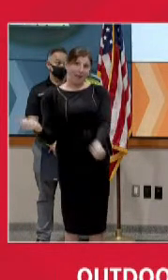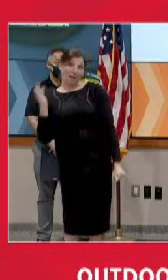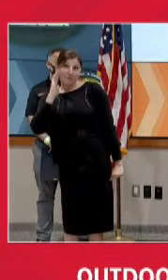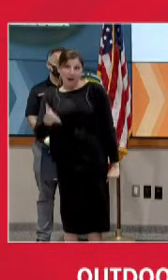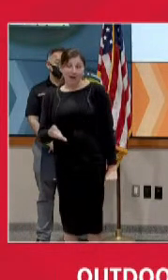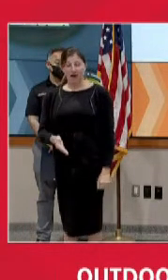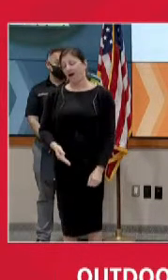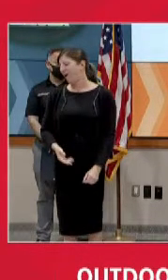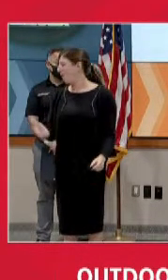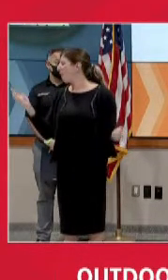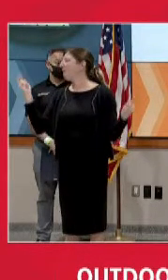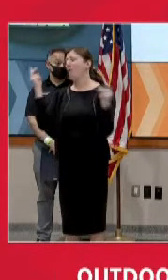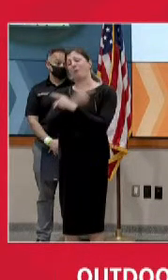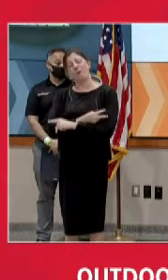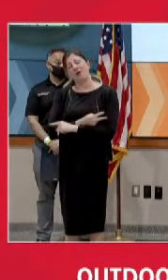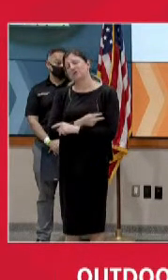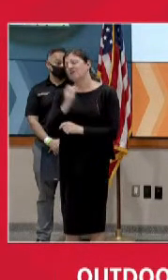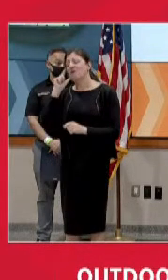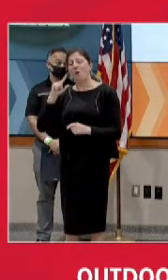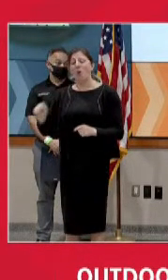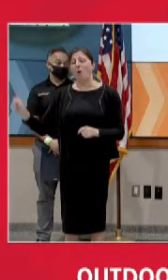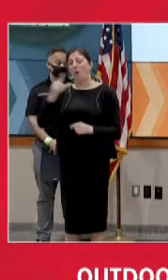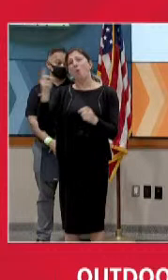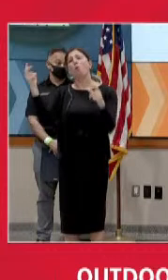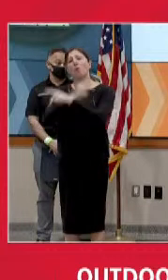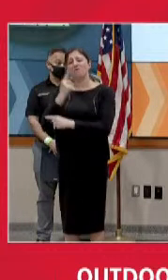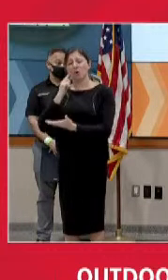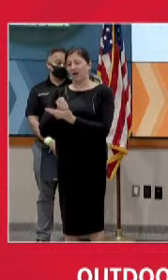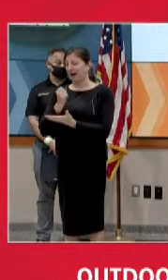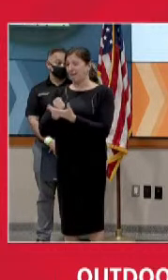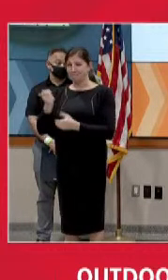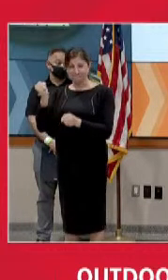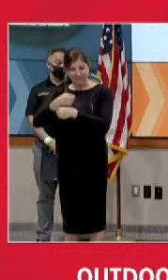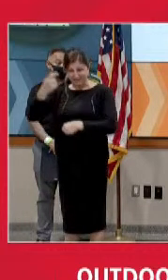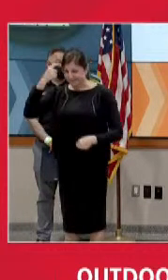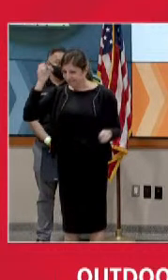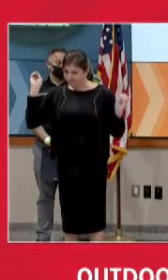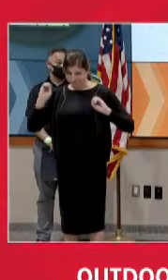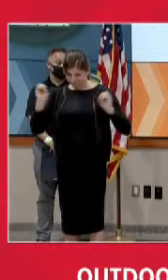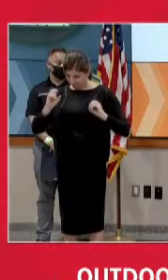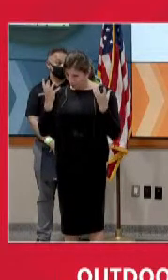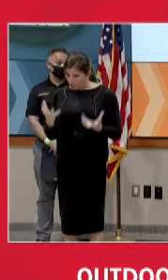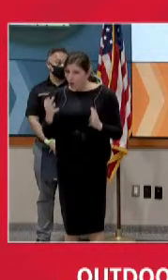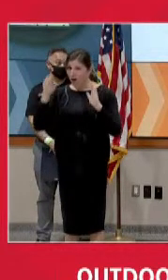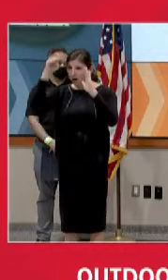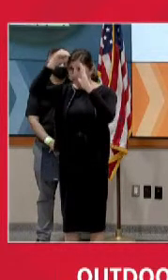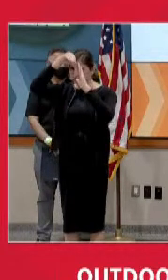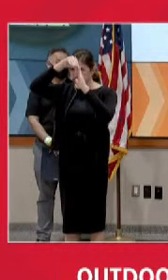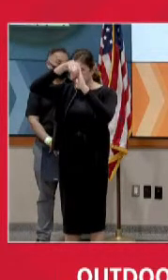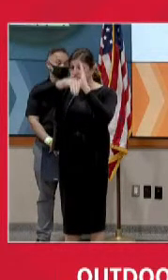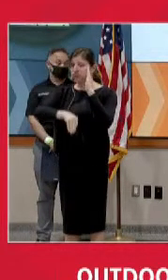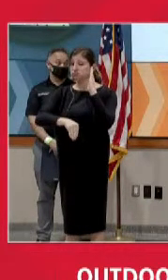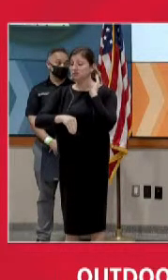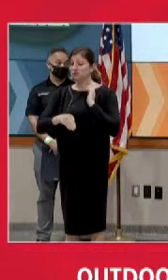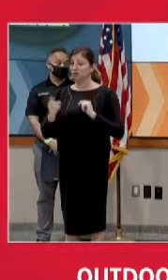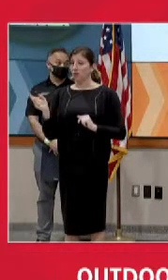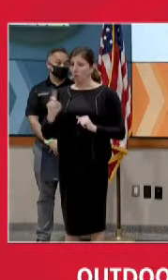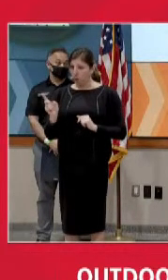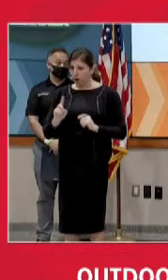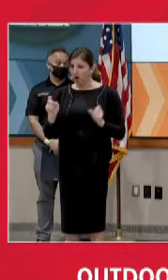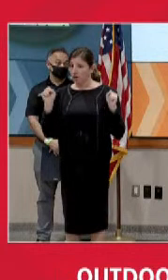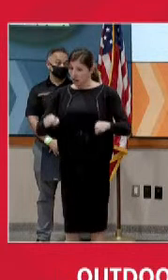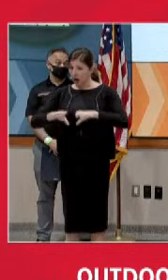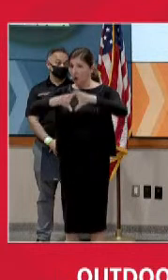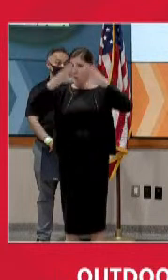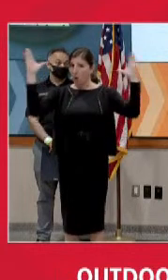for all of us. It doesn't make sense. So if we want the curve to actually come back down to a point where we would